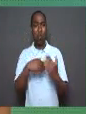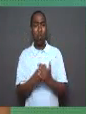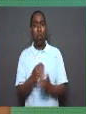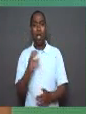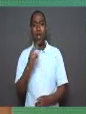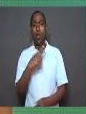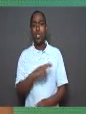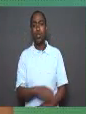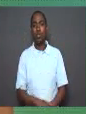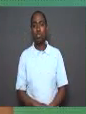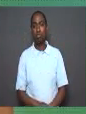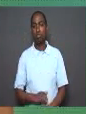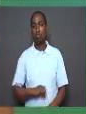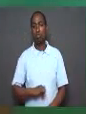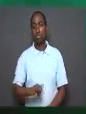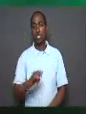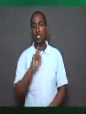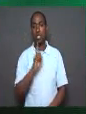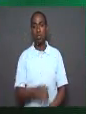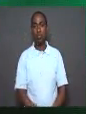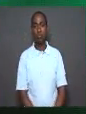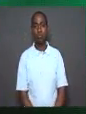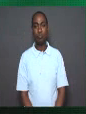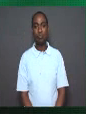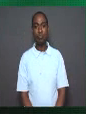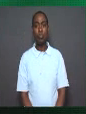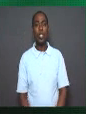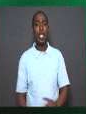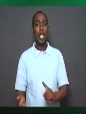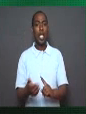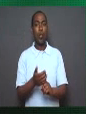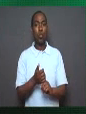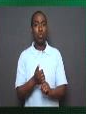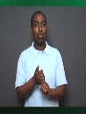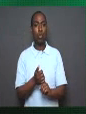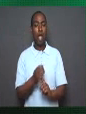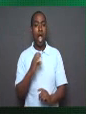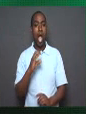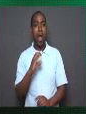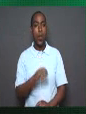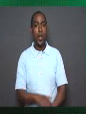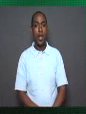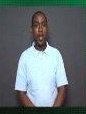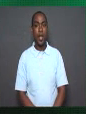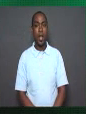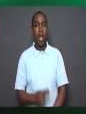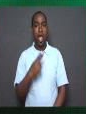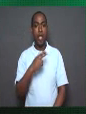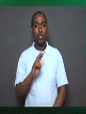carbohydrates is the same. They consist of carbon,